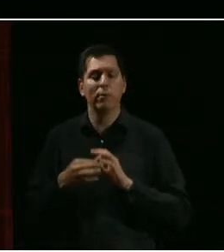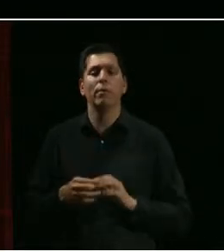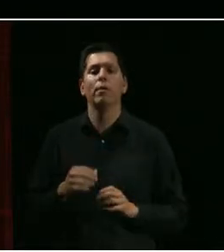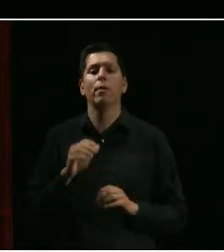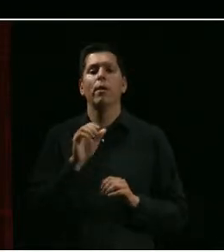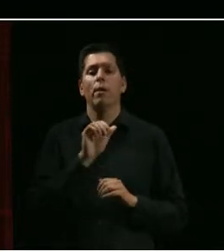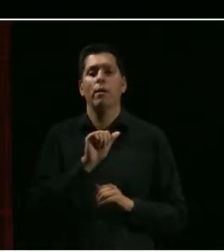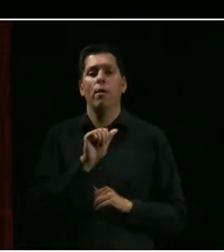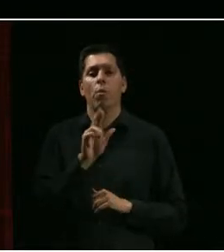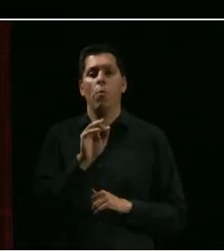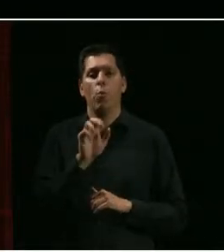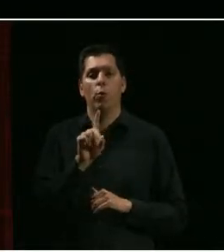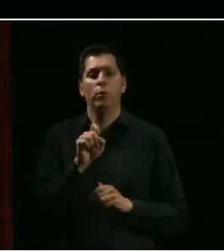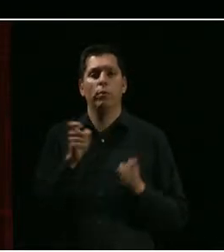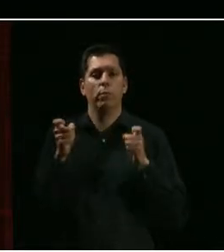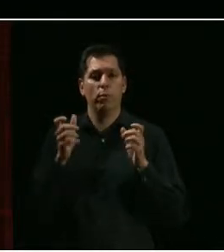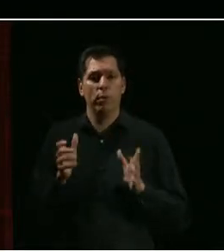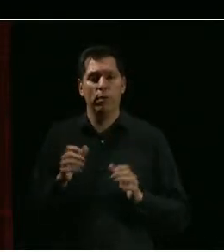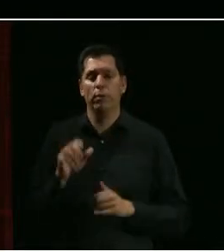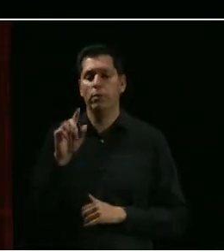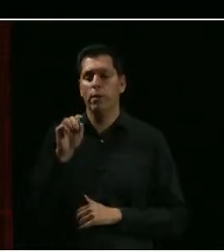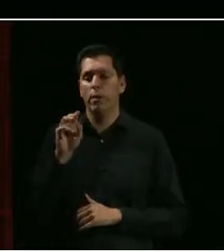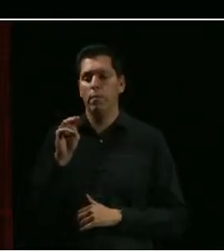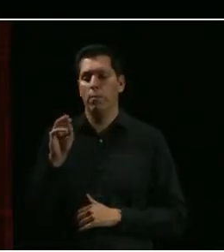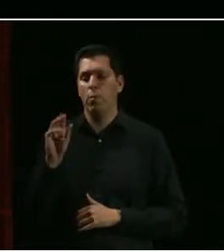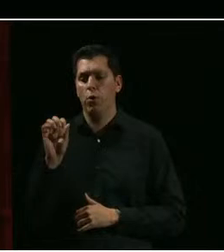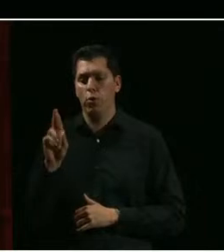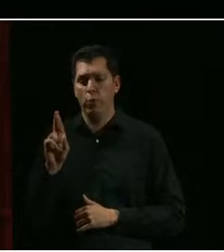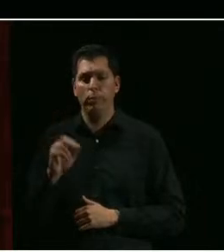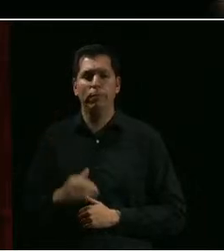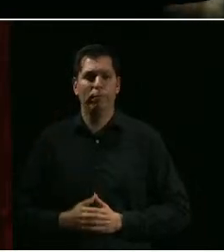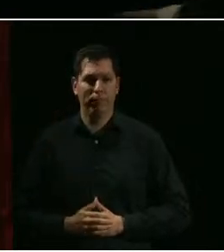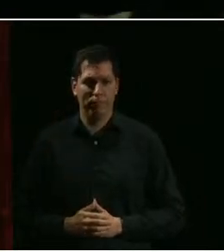and Awards Administration, Tom Oyer.